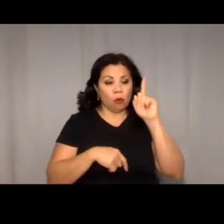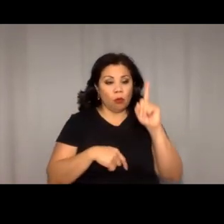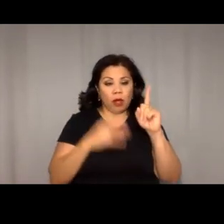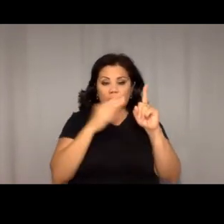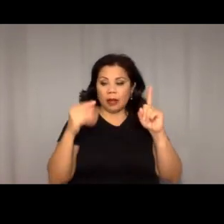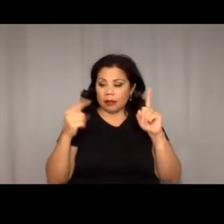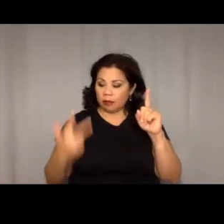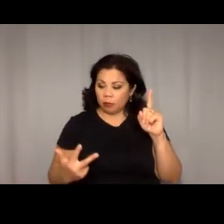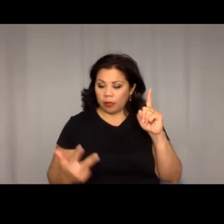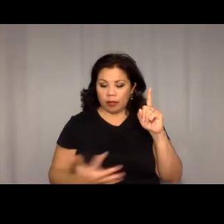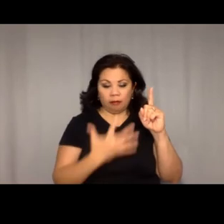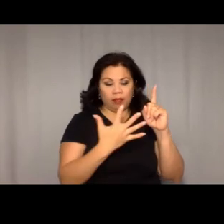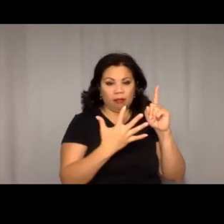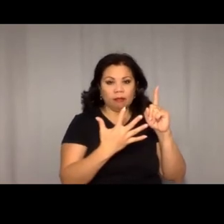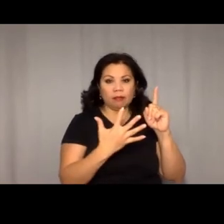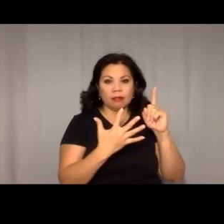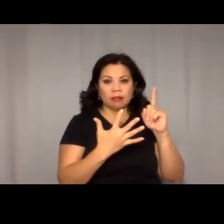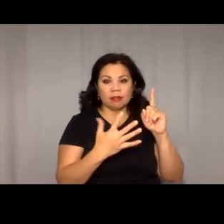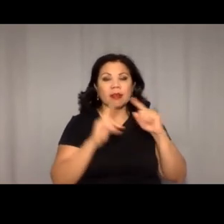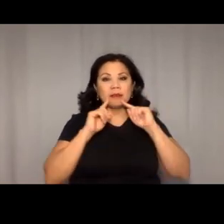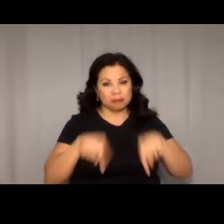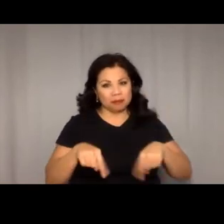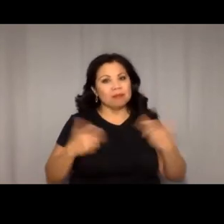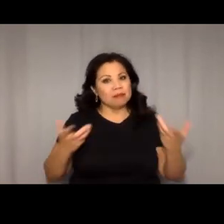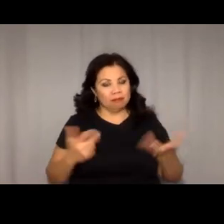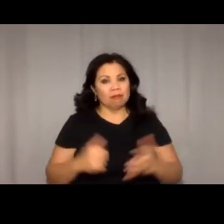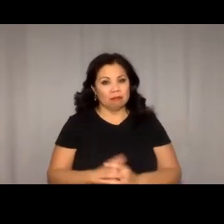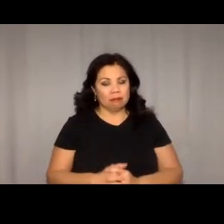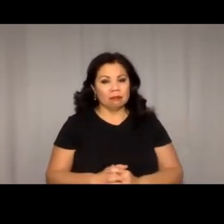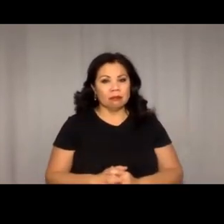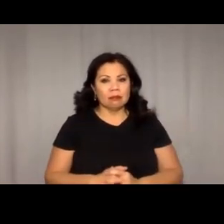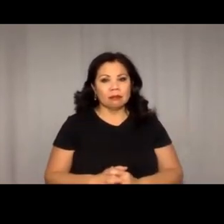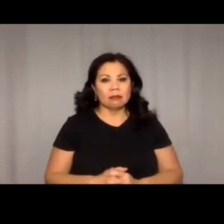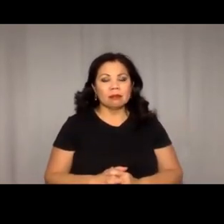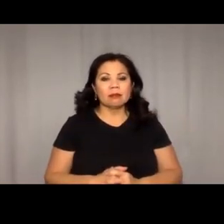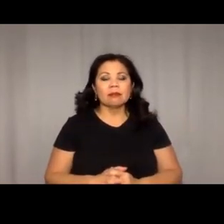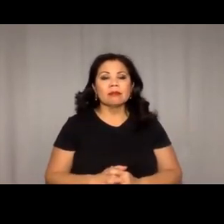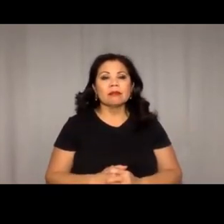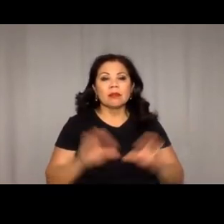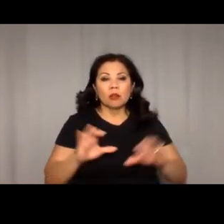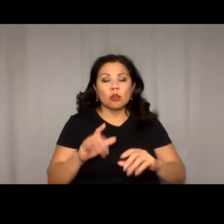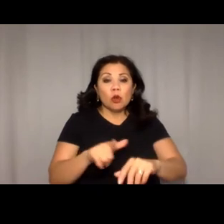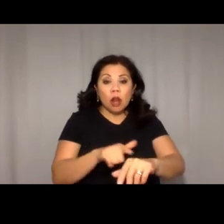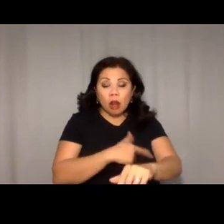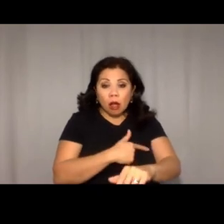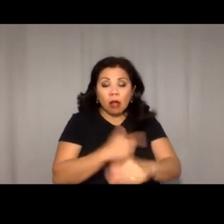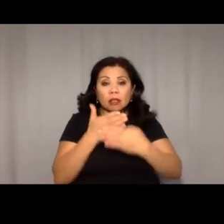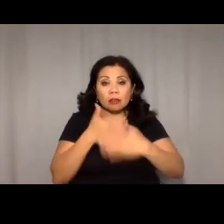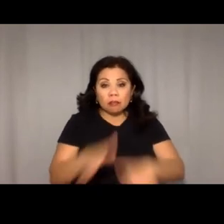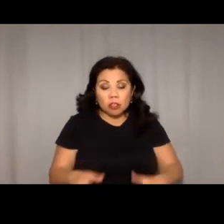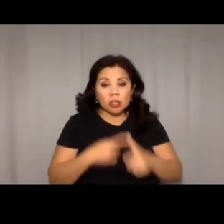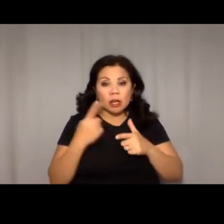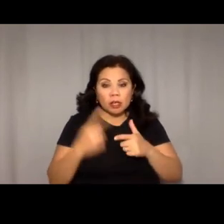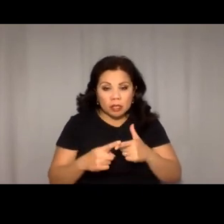then 3/5. And that's our answer. All right, so you're going to do long division up until you get